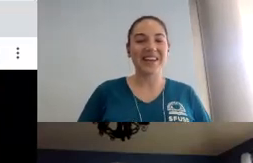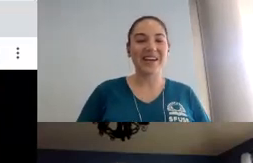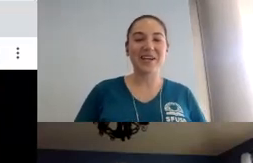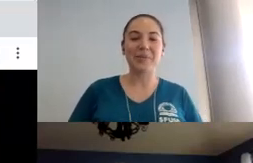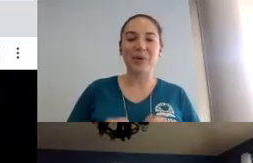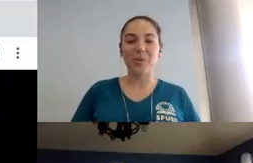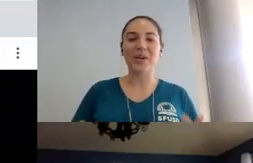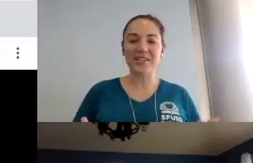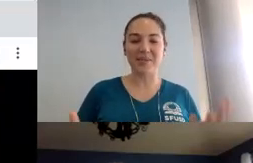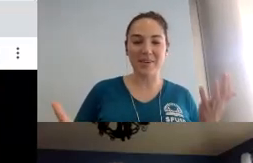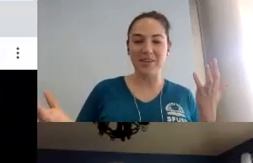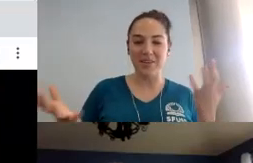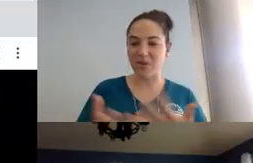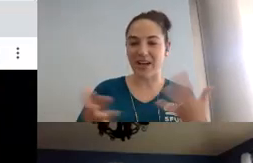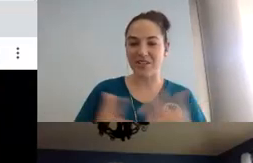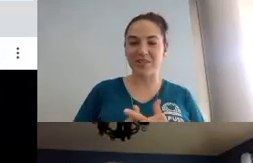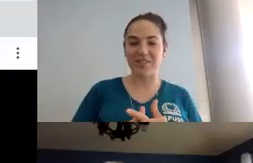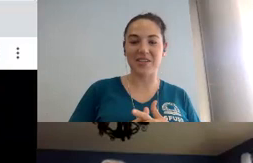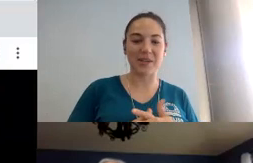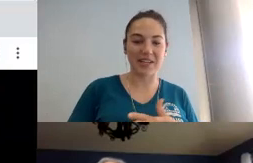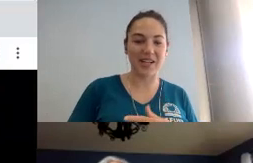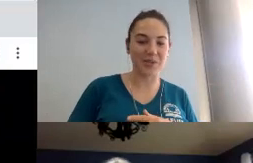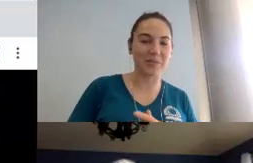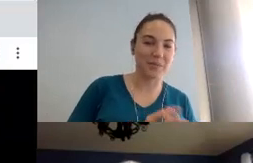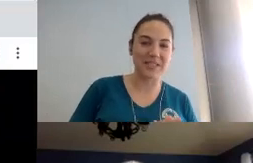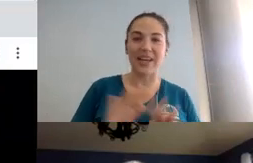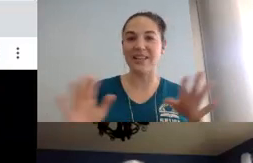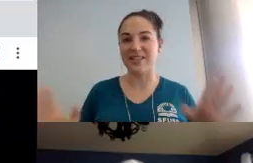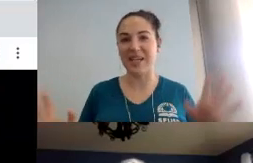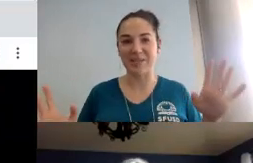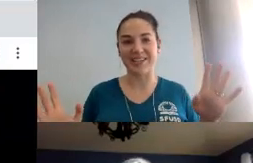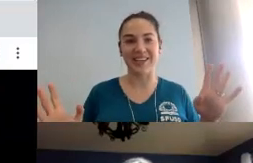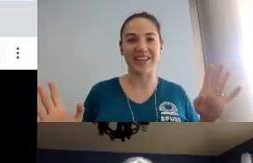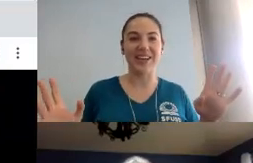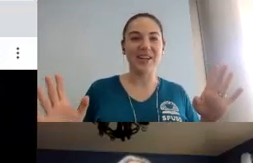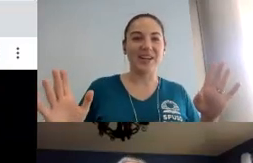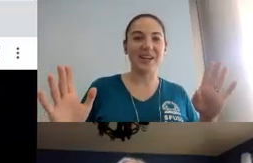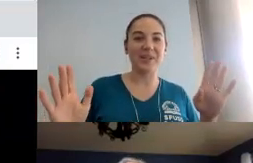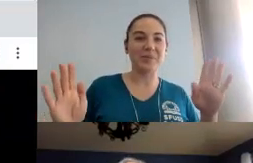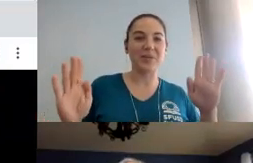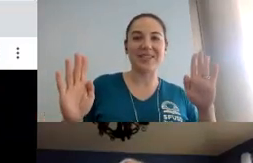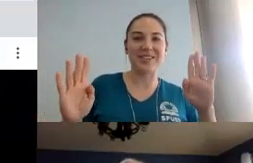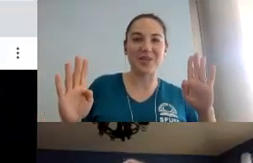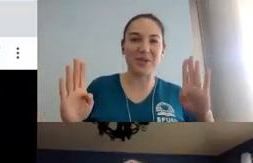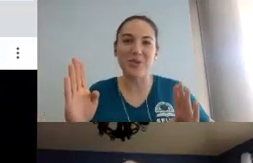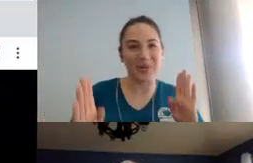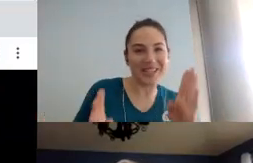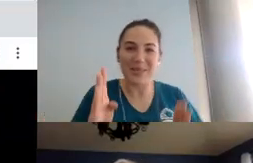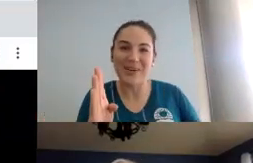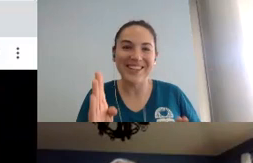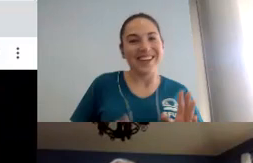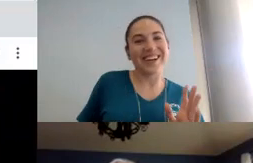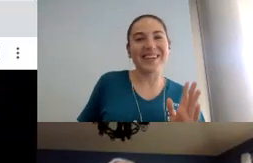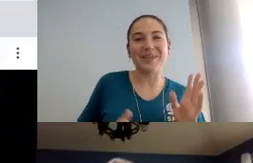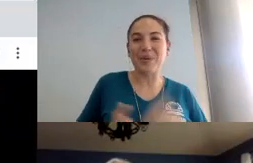today. What is something you could ask students to submit in Classroom besides a typed essay? So this should be a super